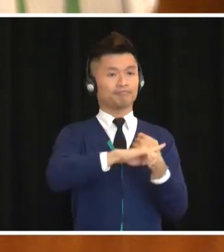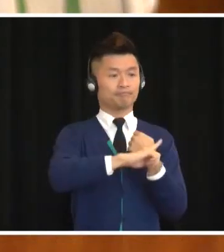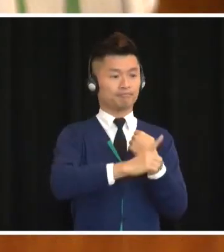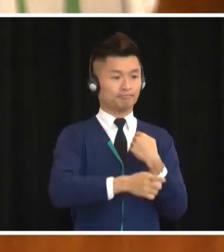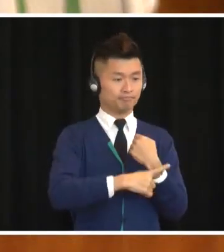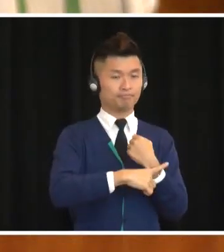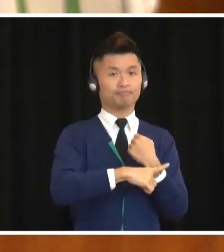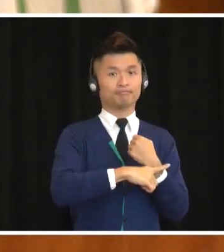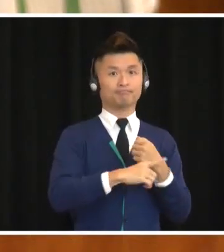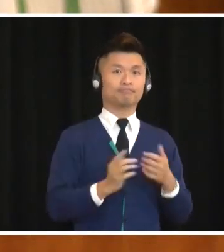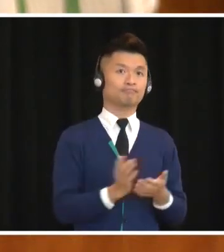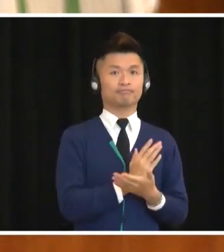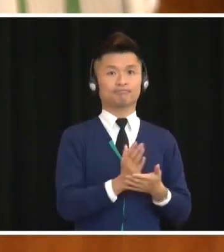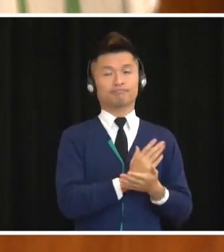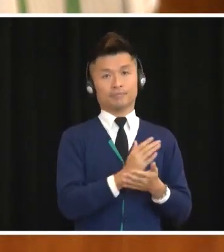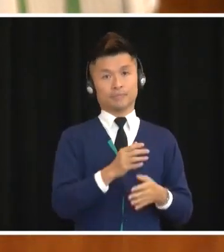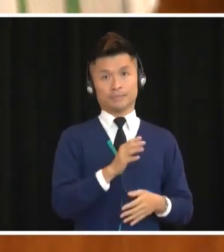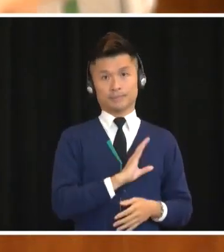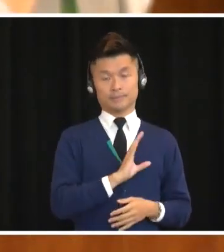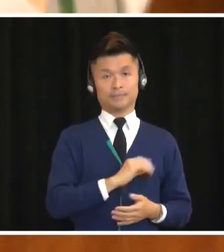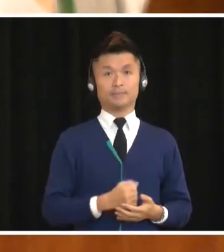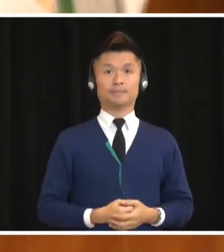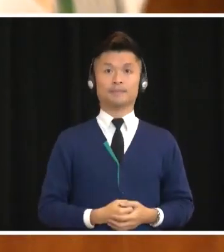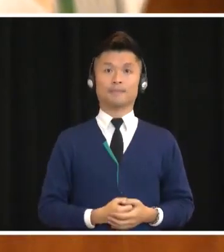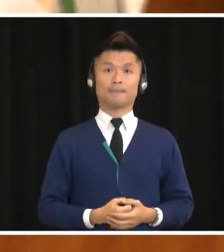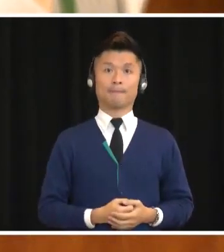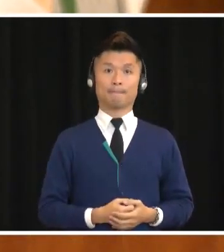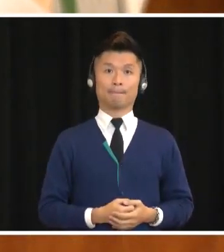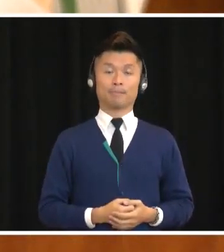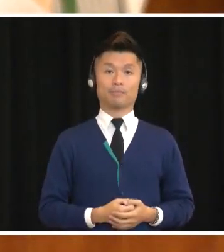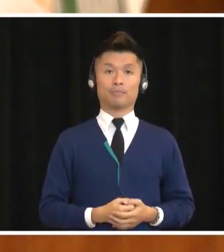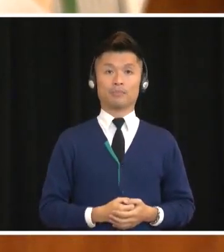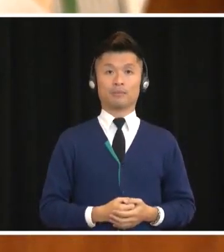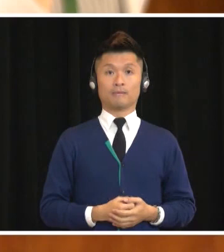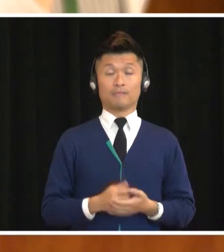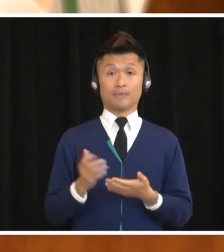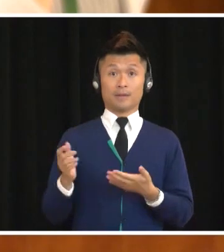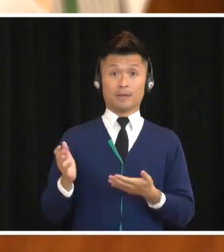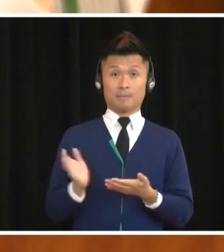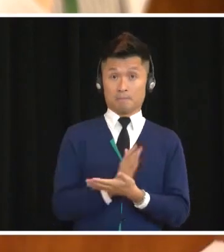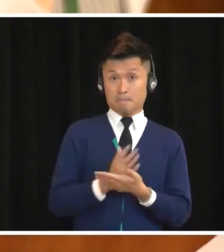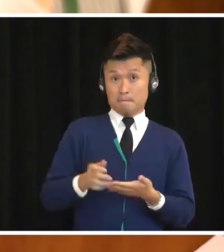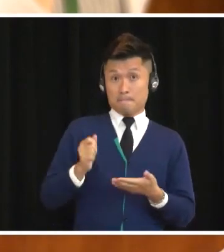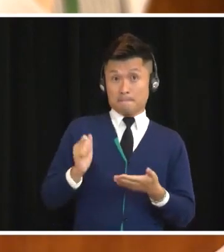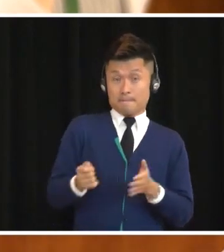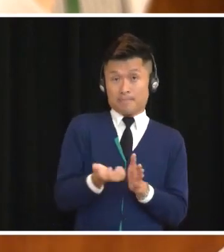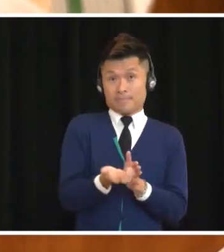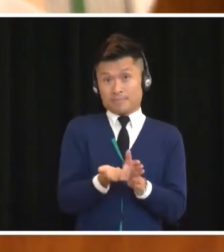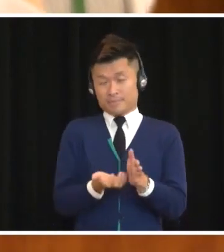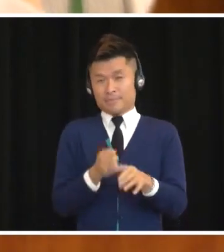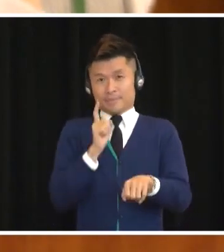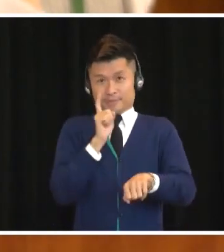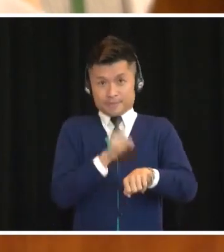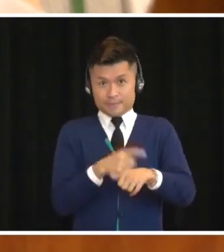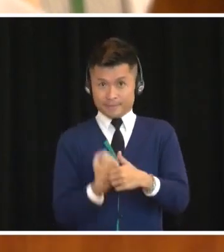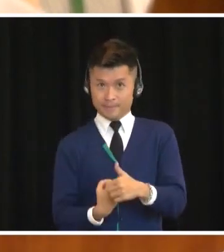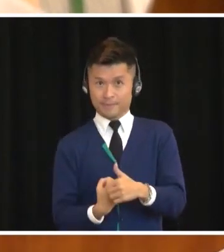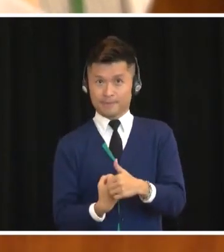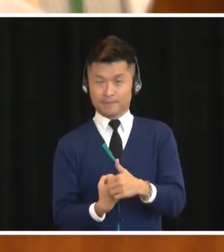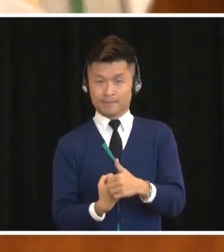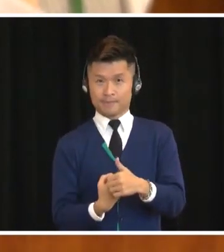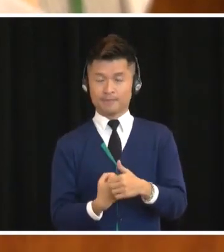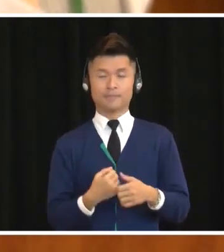bring some problems for the child. But if not, we may conduct some questions and answering